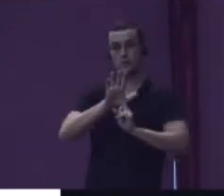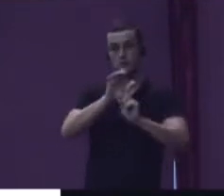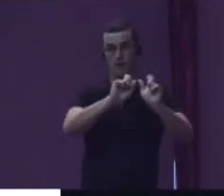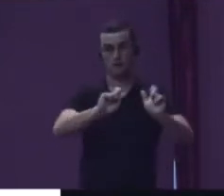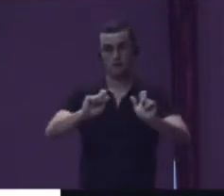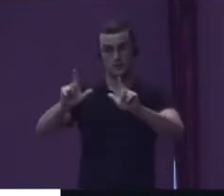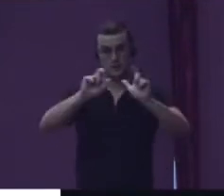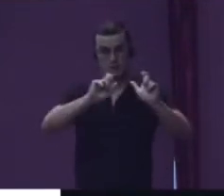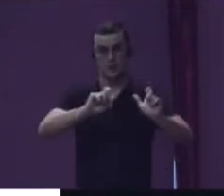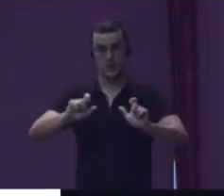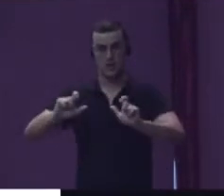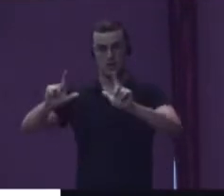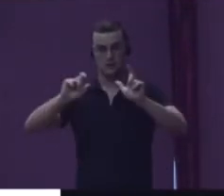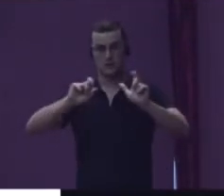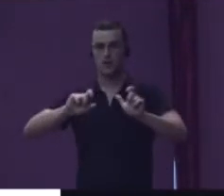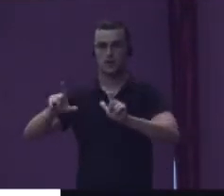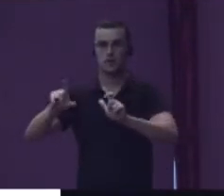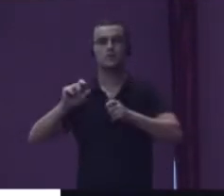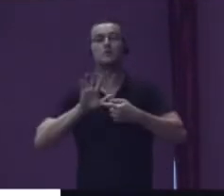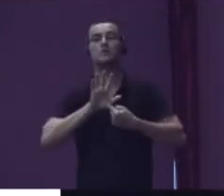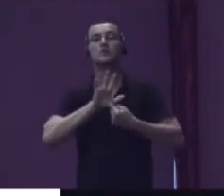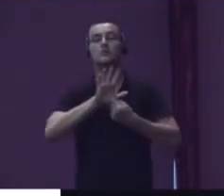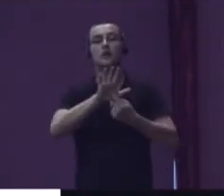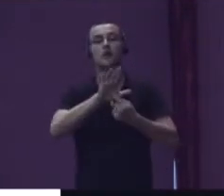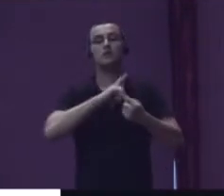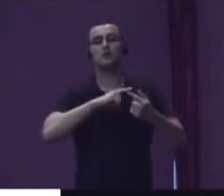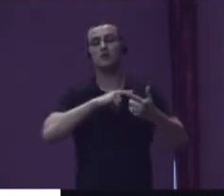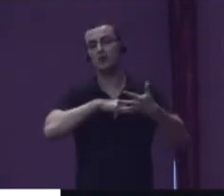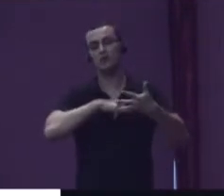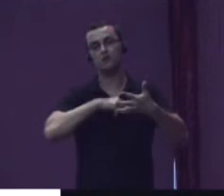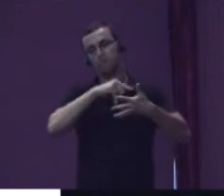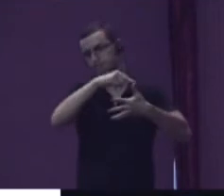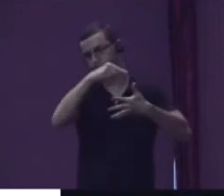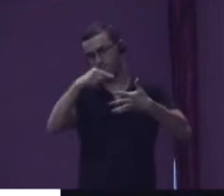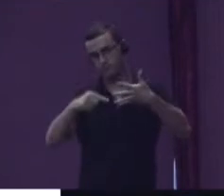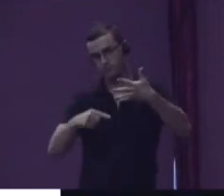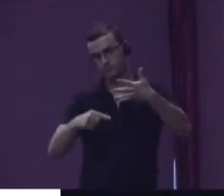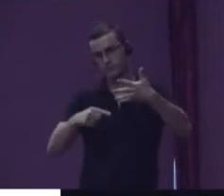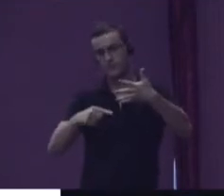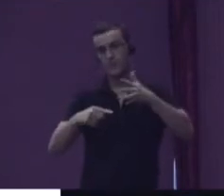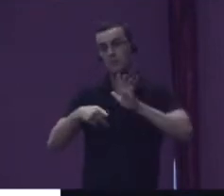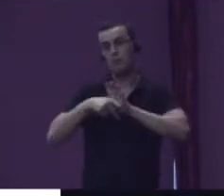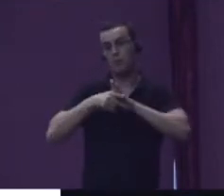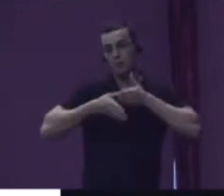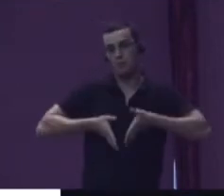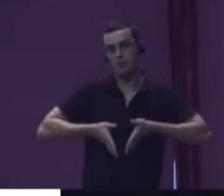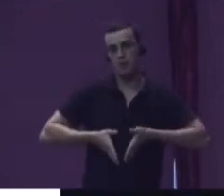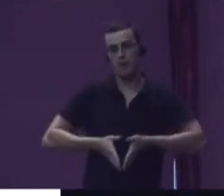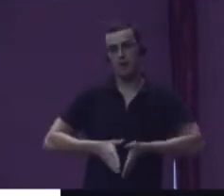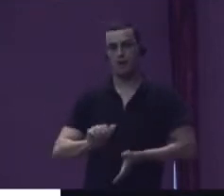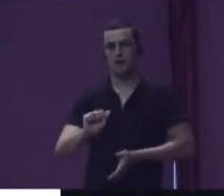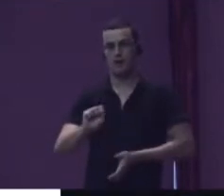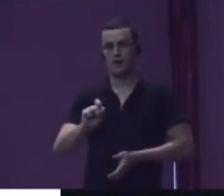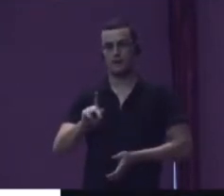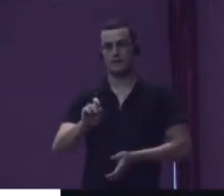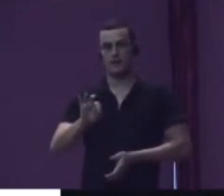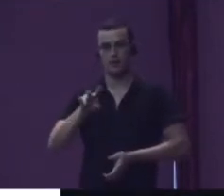of birth in Guatemala. Let me see if I can. This is a map of